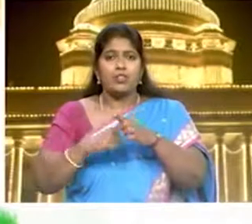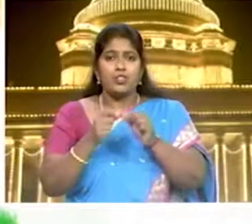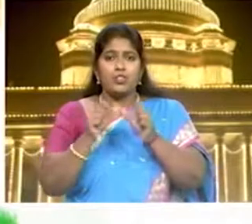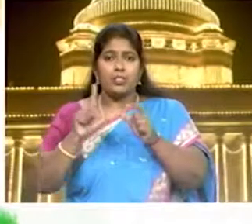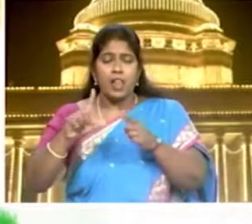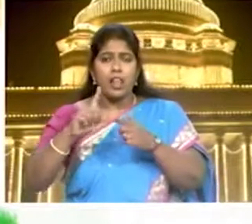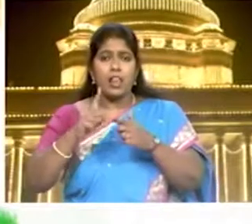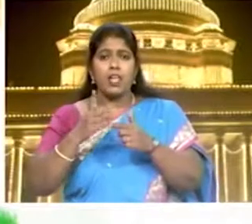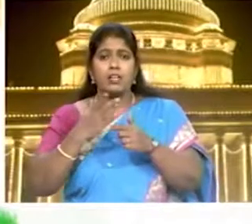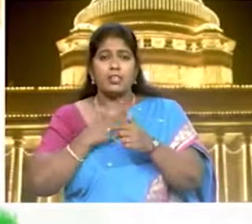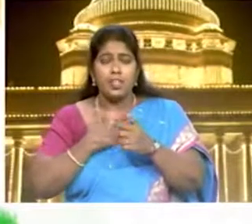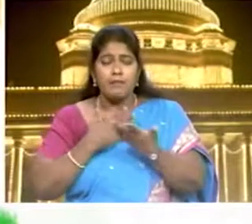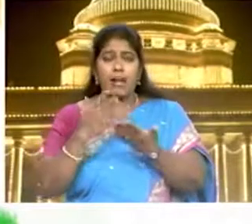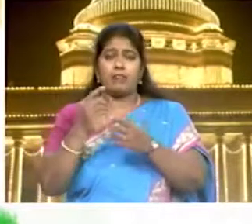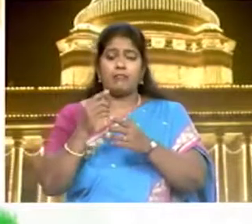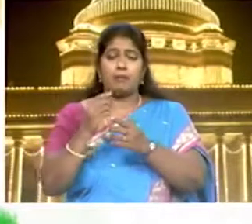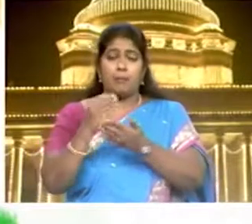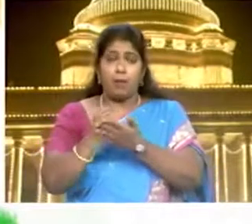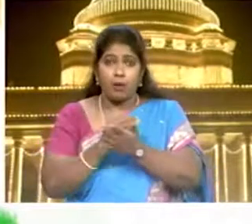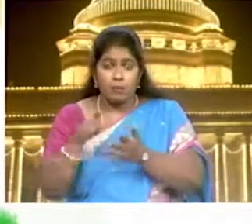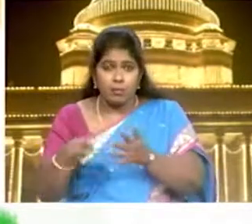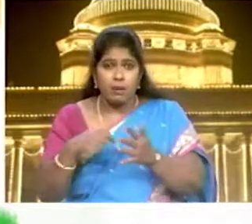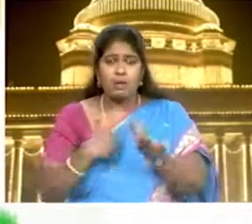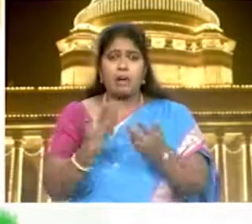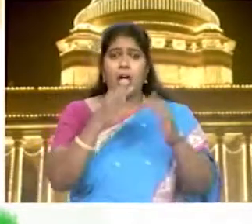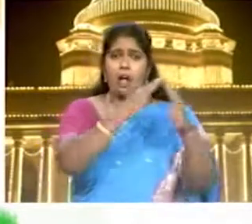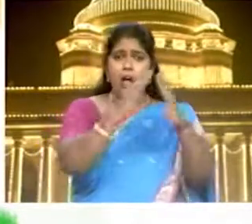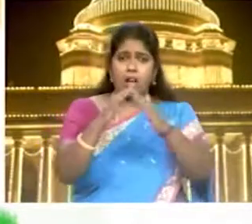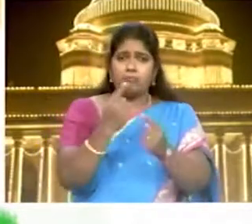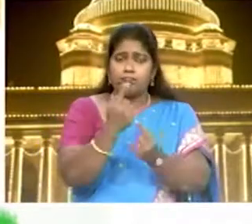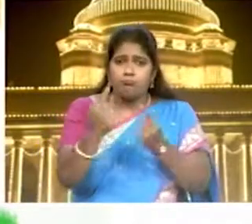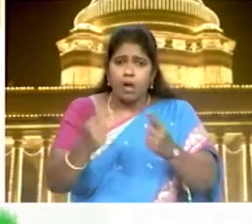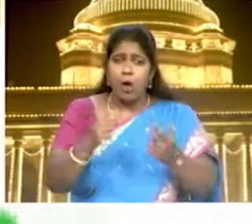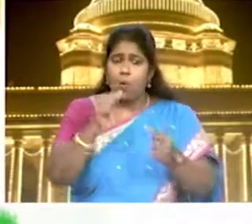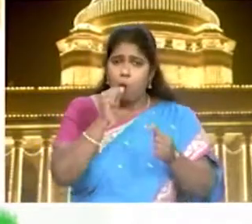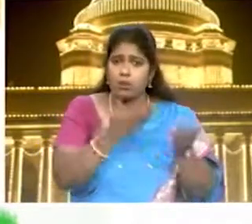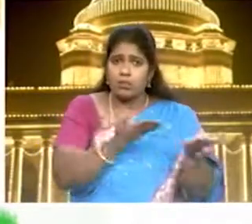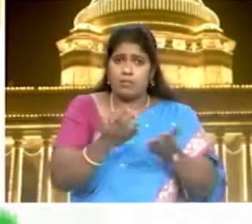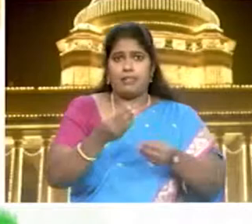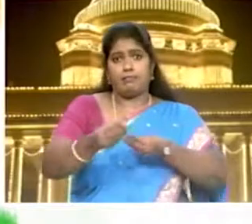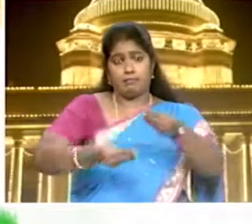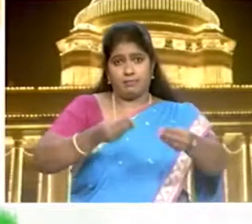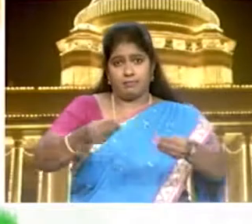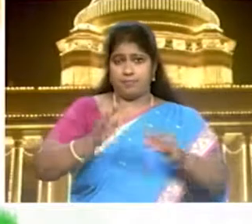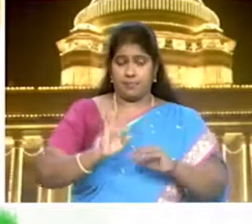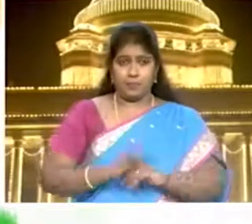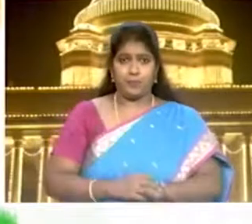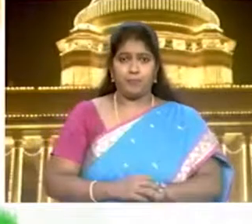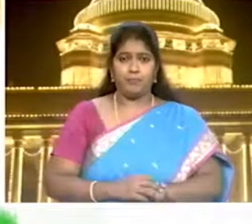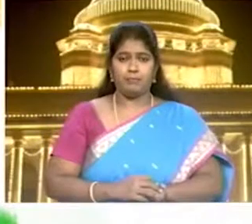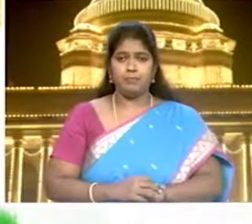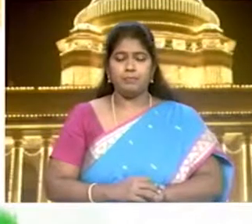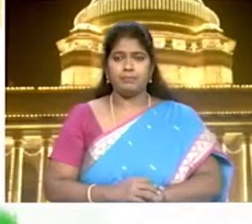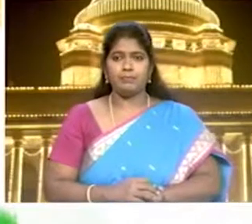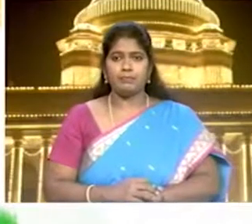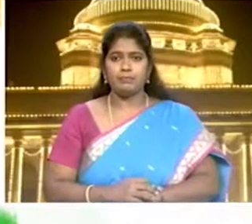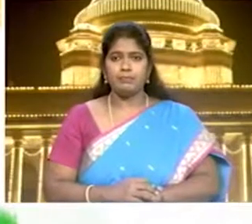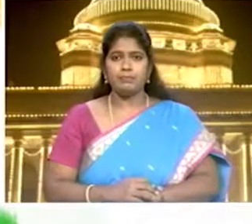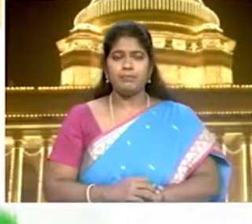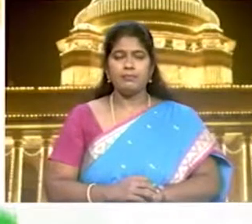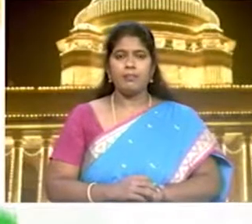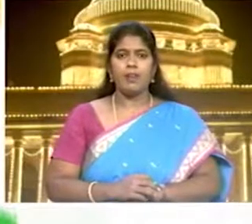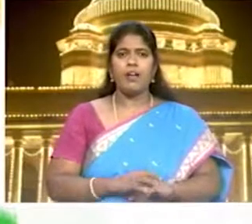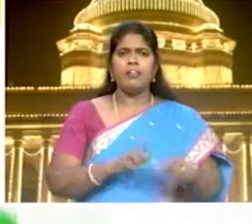every household since the launch of the Har Ghar Jal scheme. The aim of these and many other